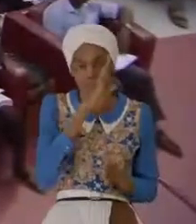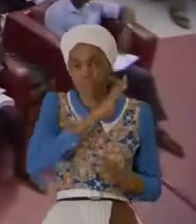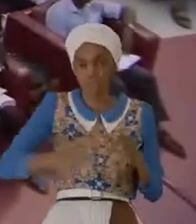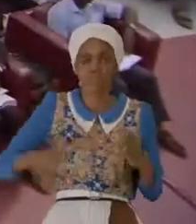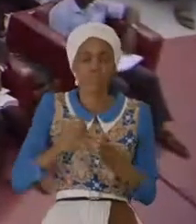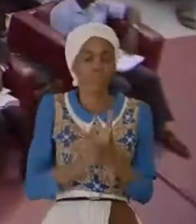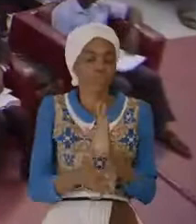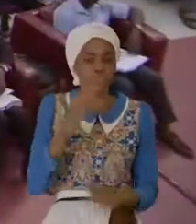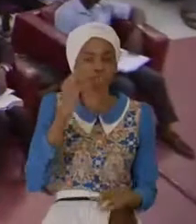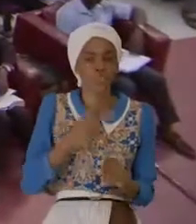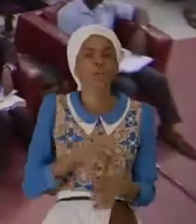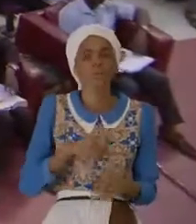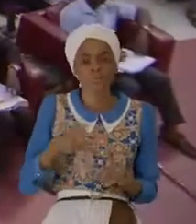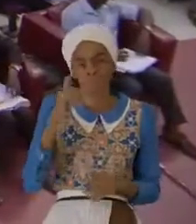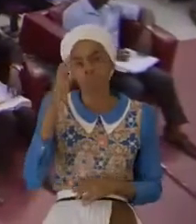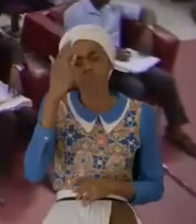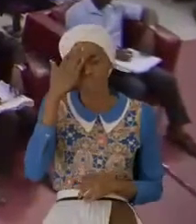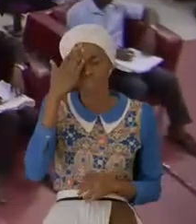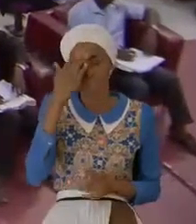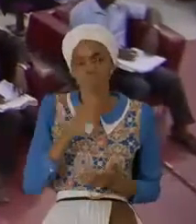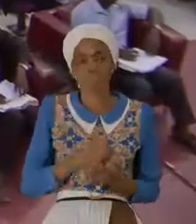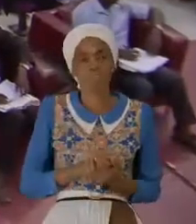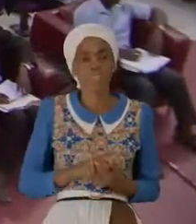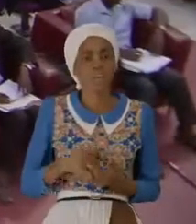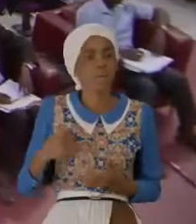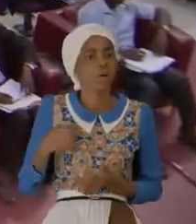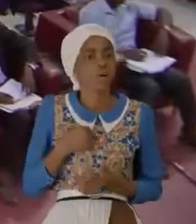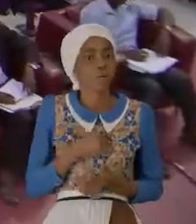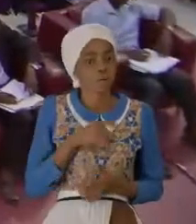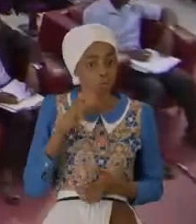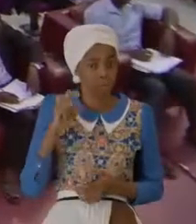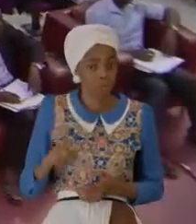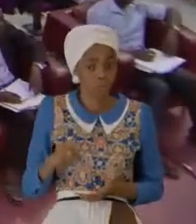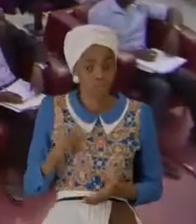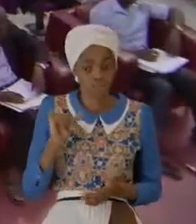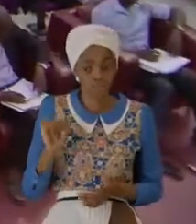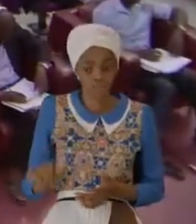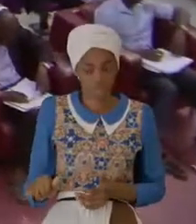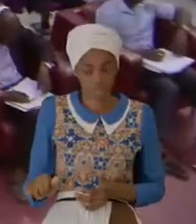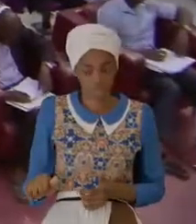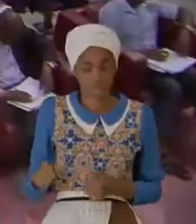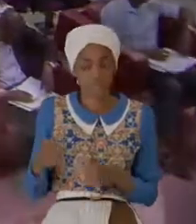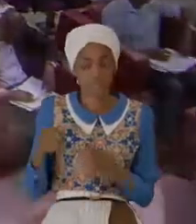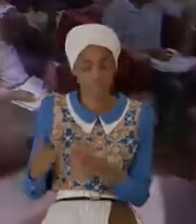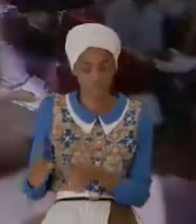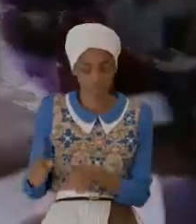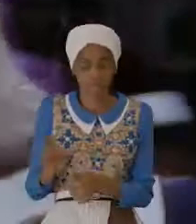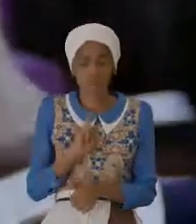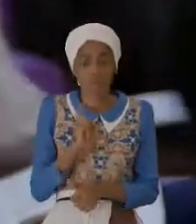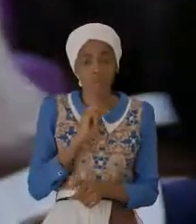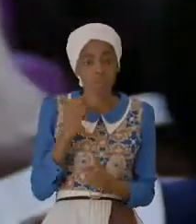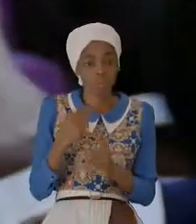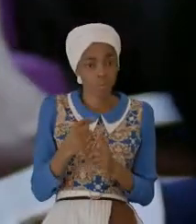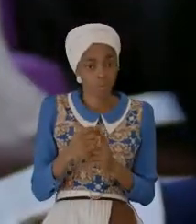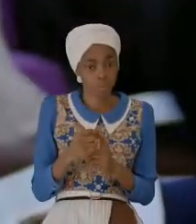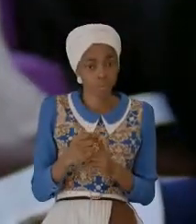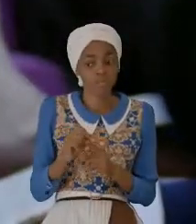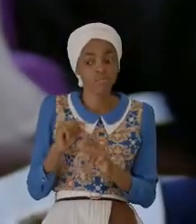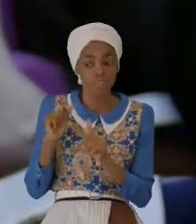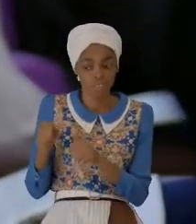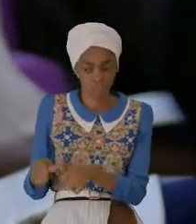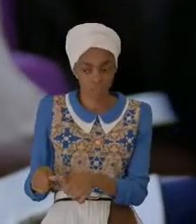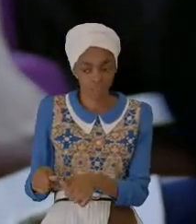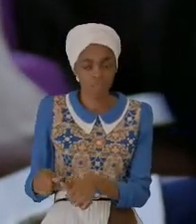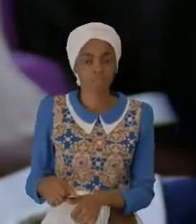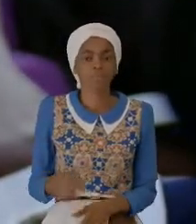but you know we must tea where the word stays almost